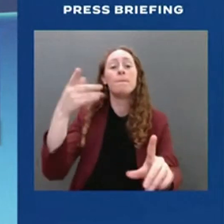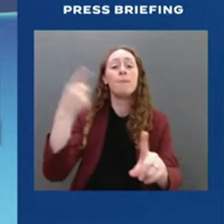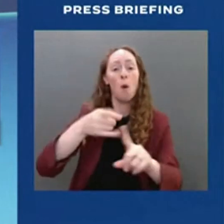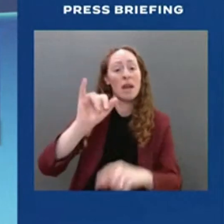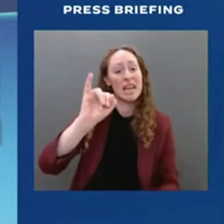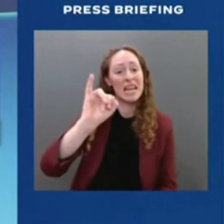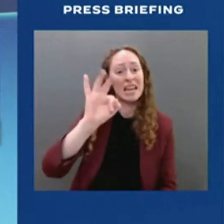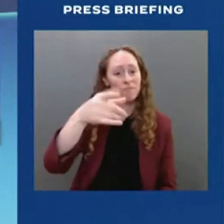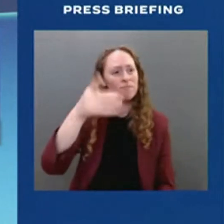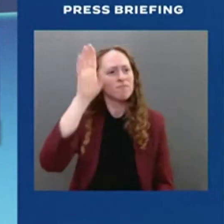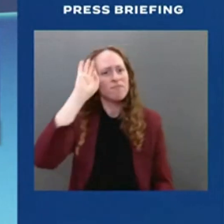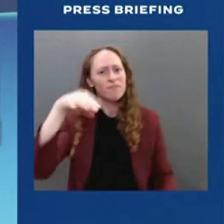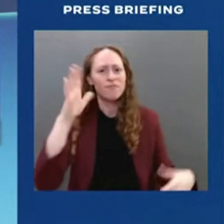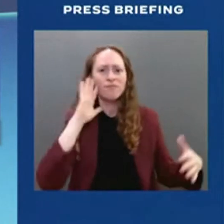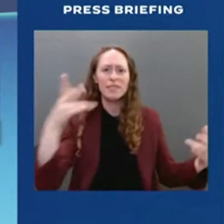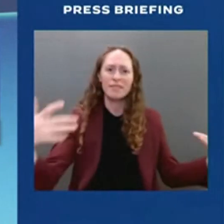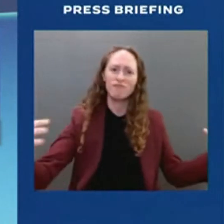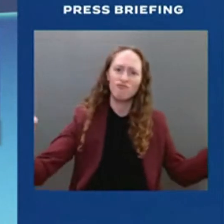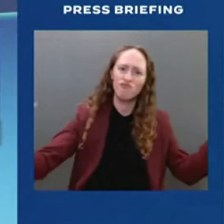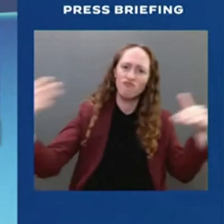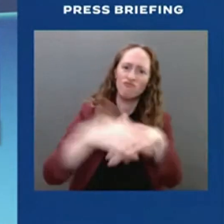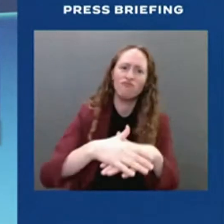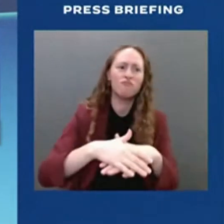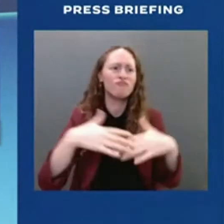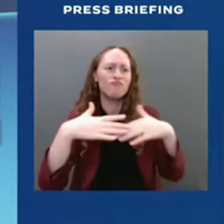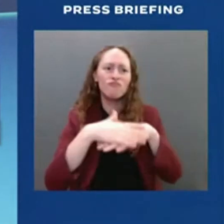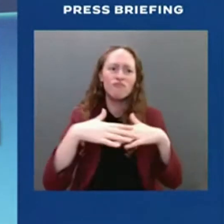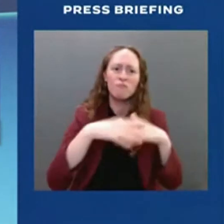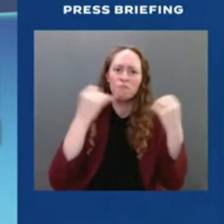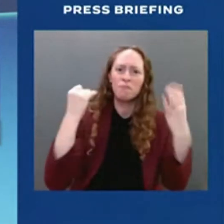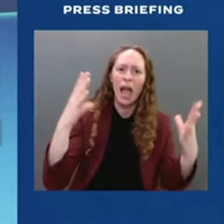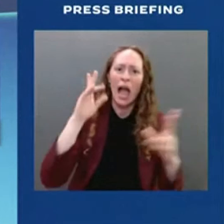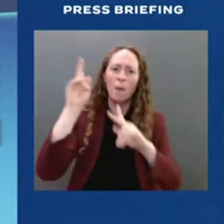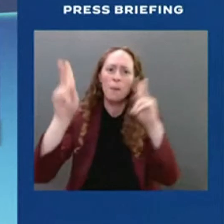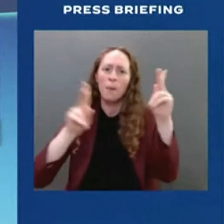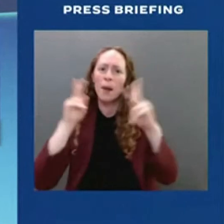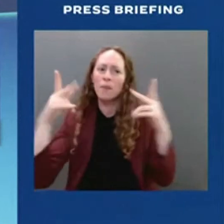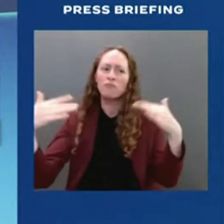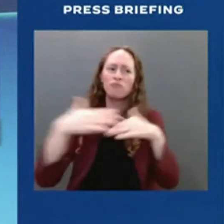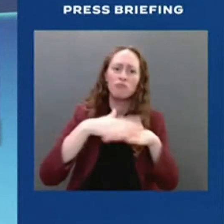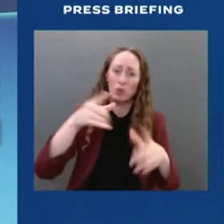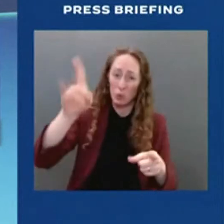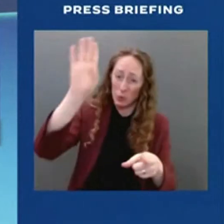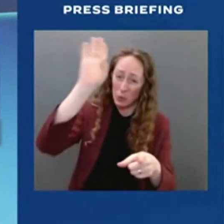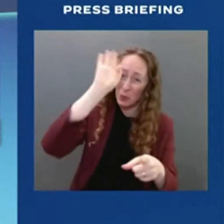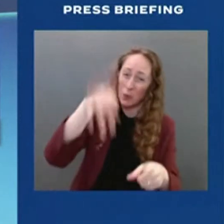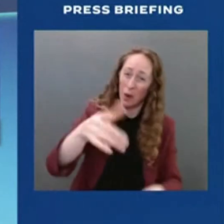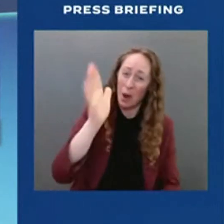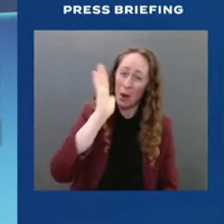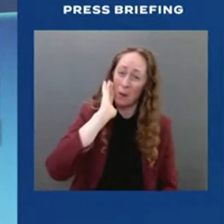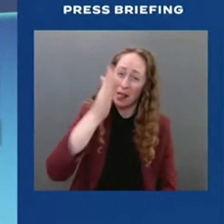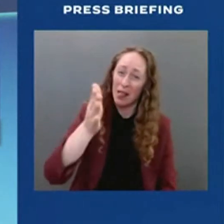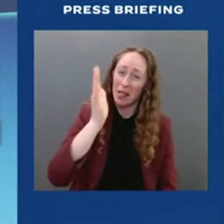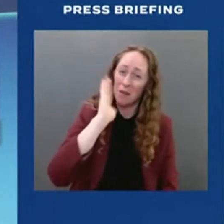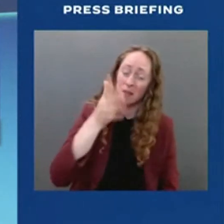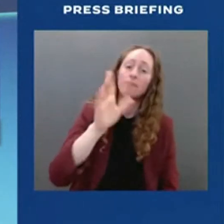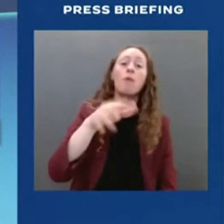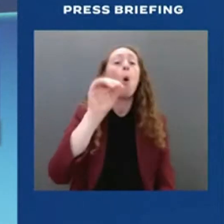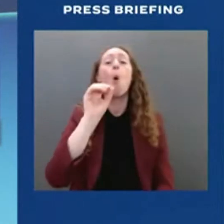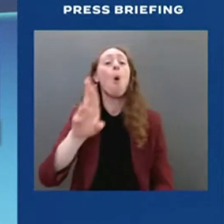please consider taking a test. That's what I do. You don't want to be the person who brings COVID to your grandparents or COVID to a